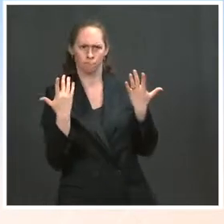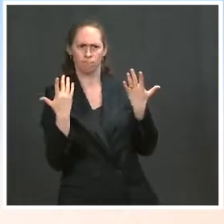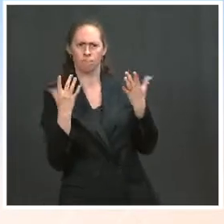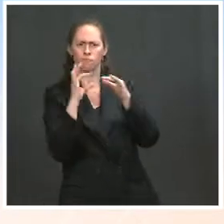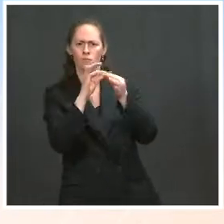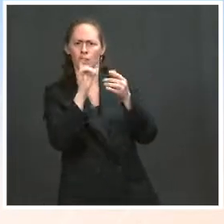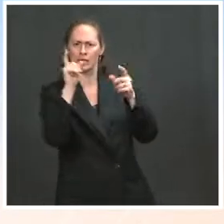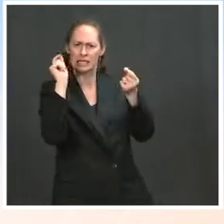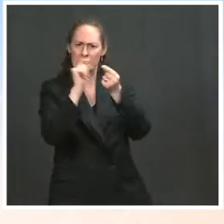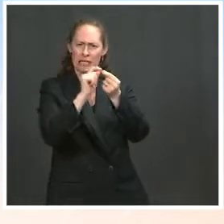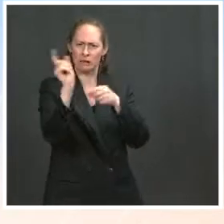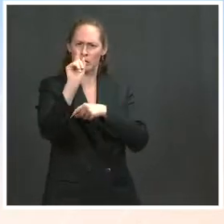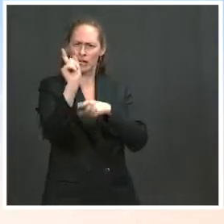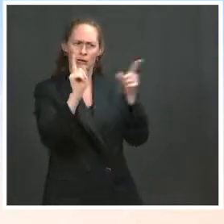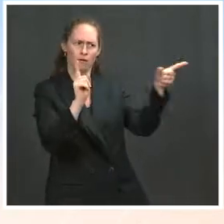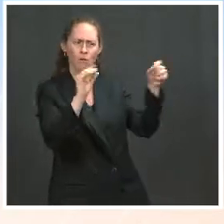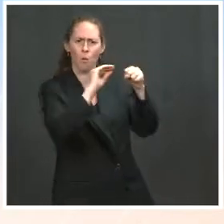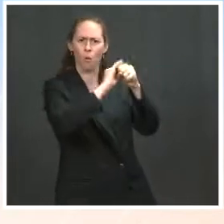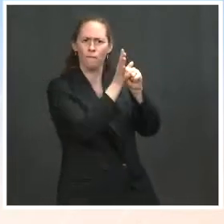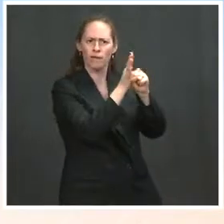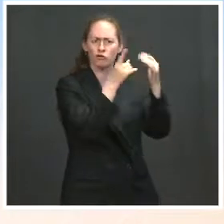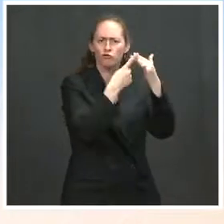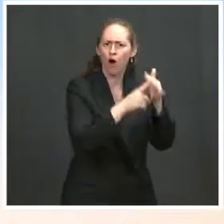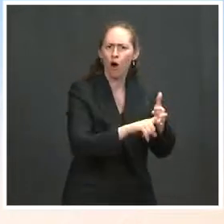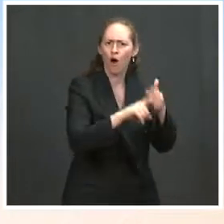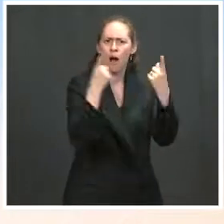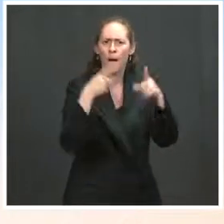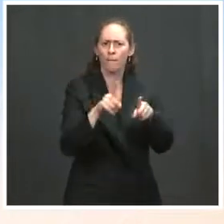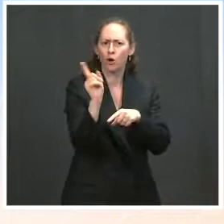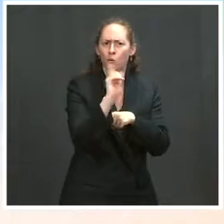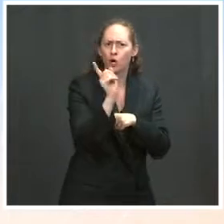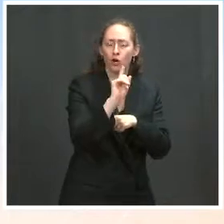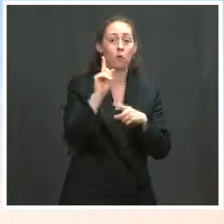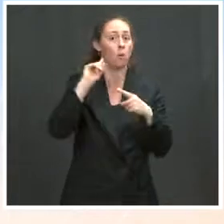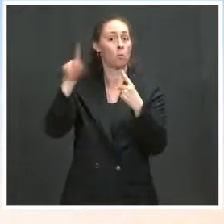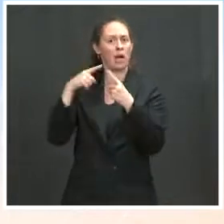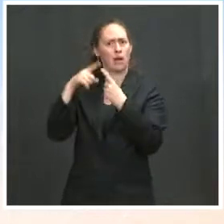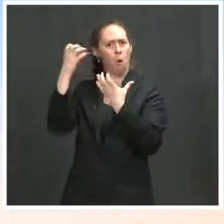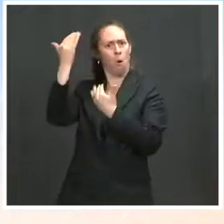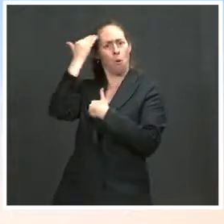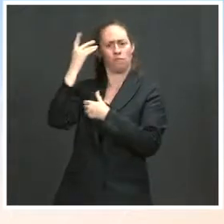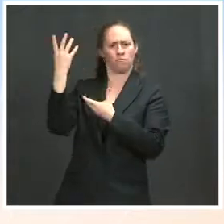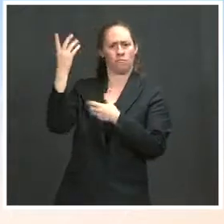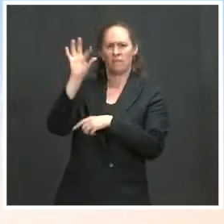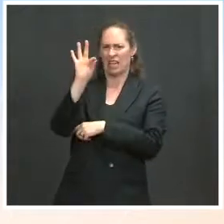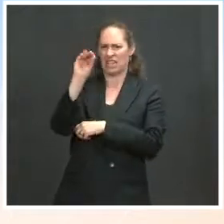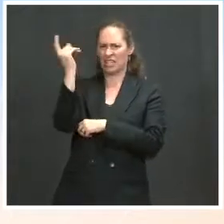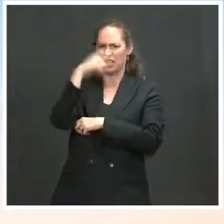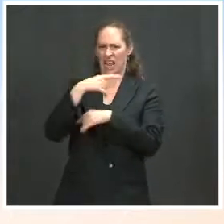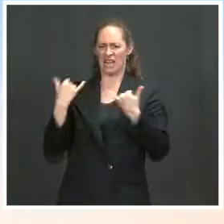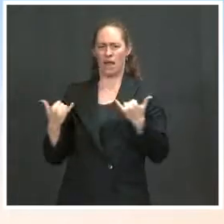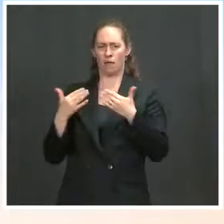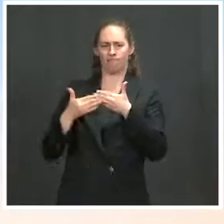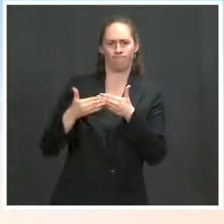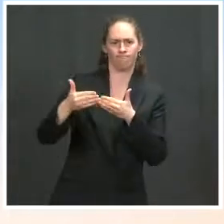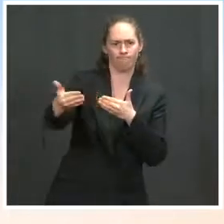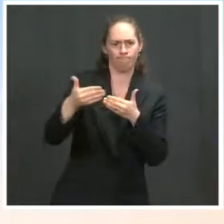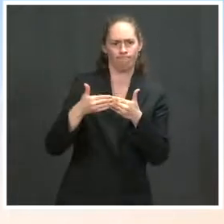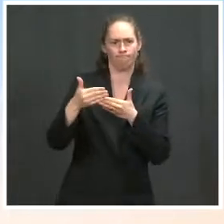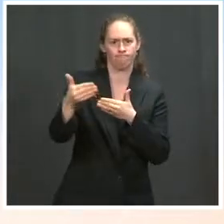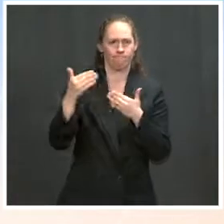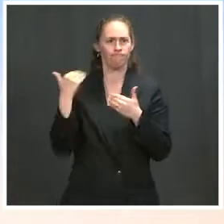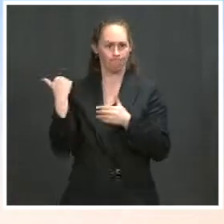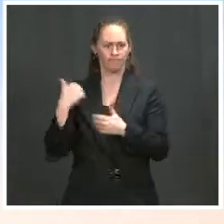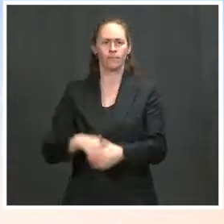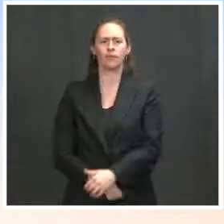back to him in 90 days. Back in early 2020, the president called for the CDC to get